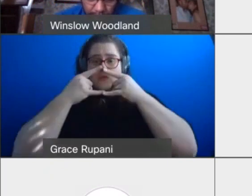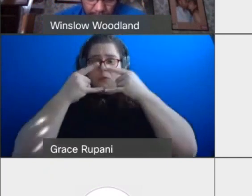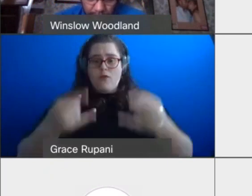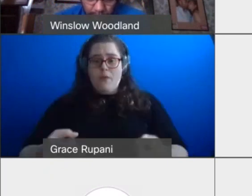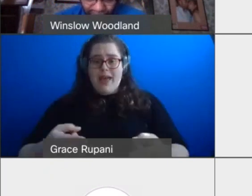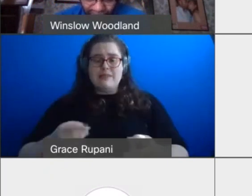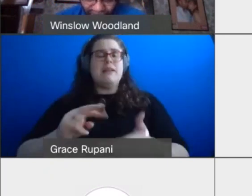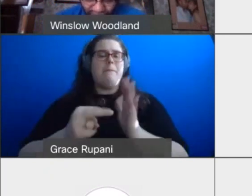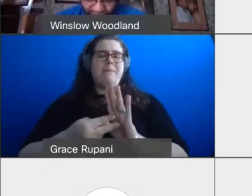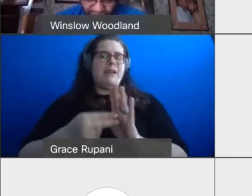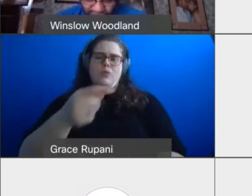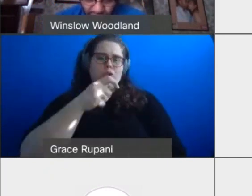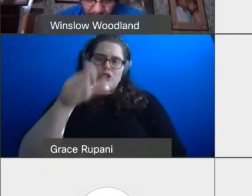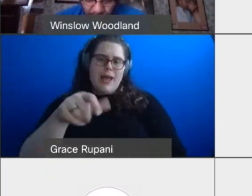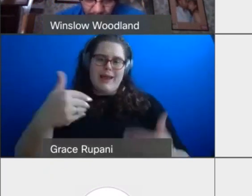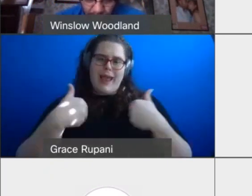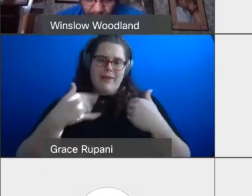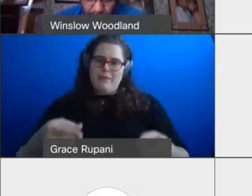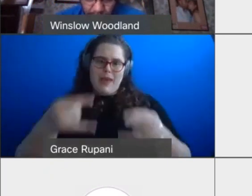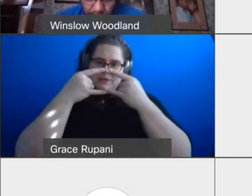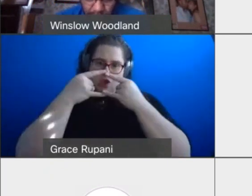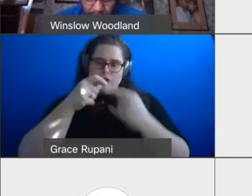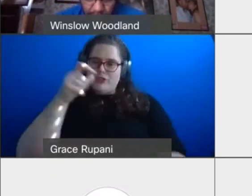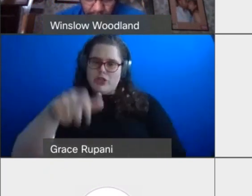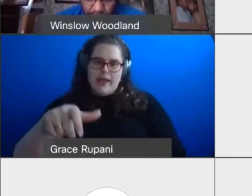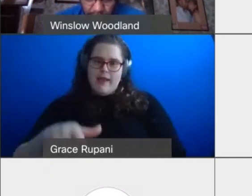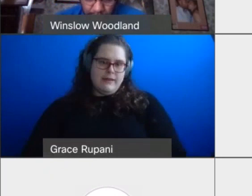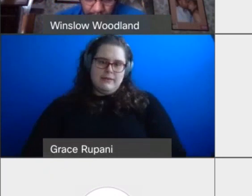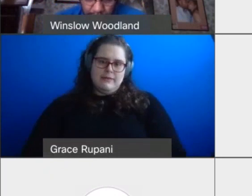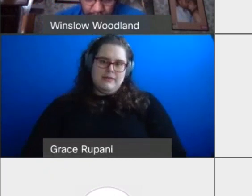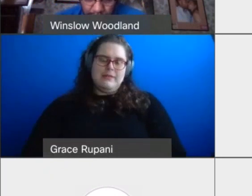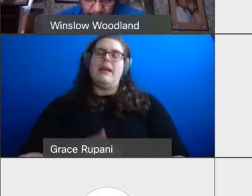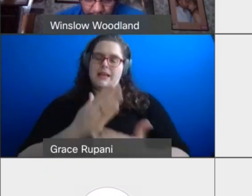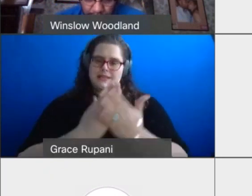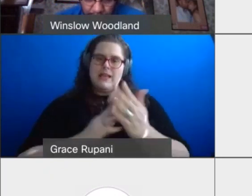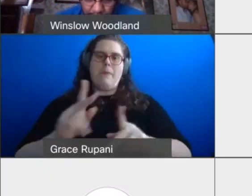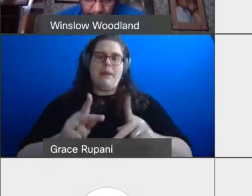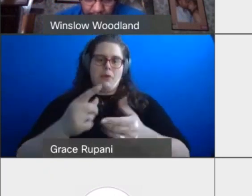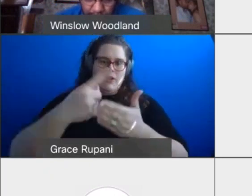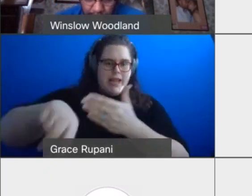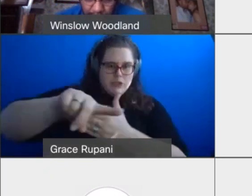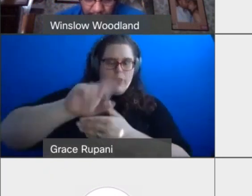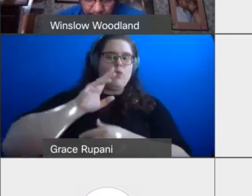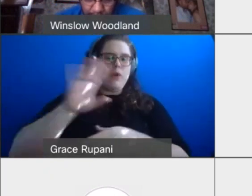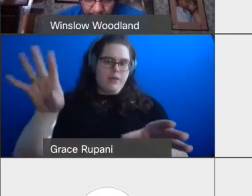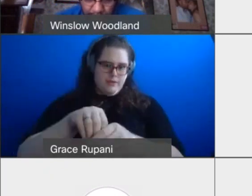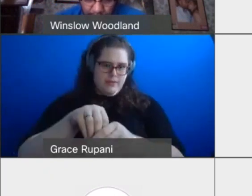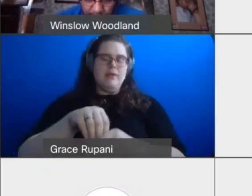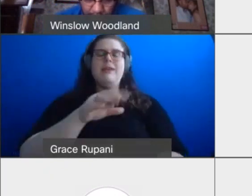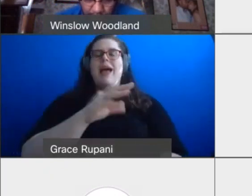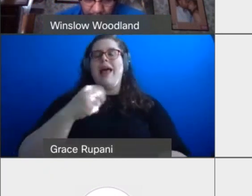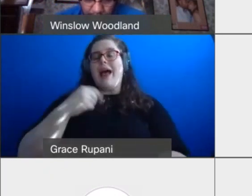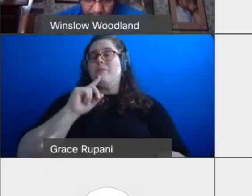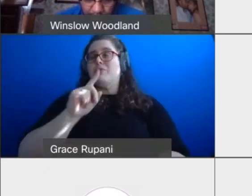have a mask on. And so for those, and there may be some of those folks next week, and I'm pretty certain we've already clarified